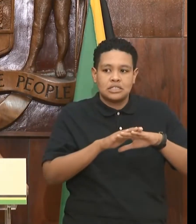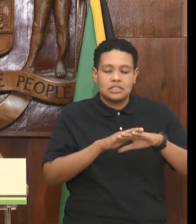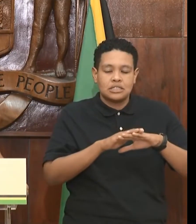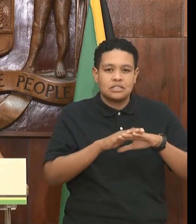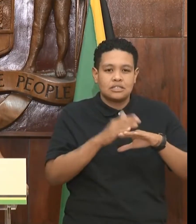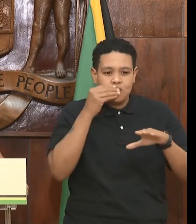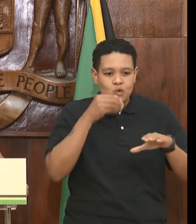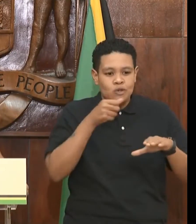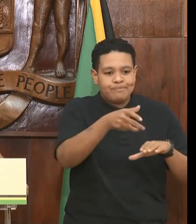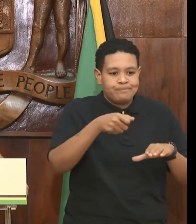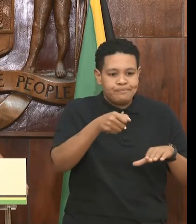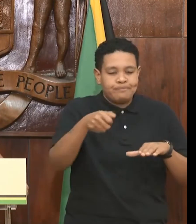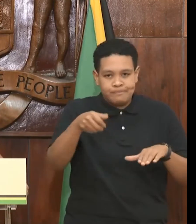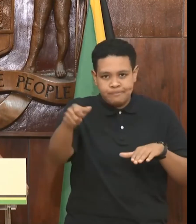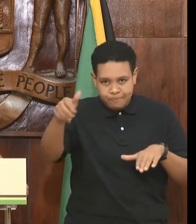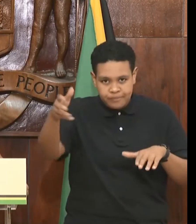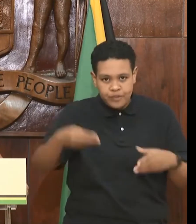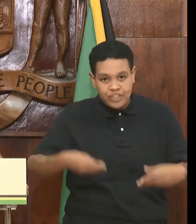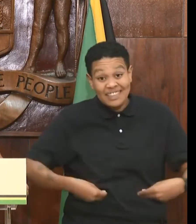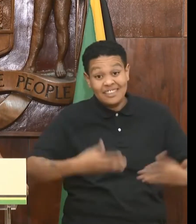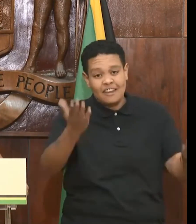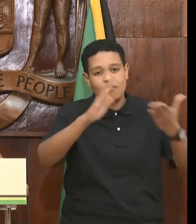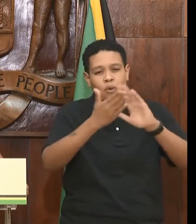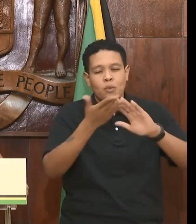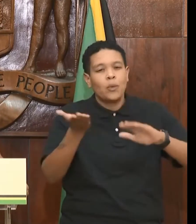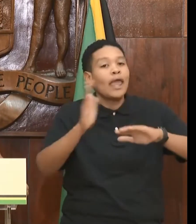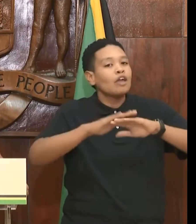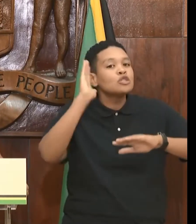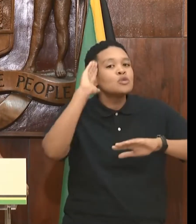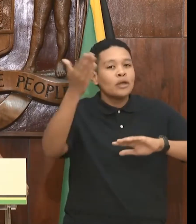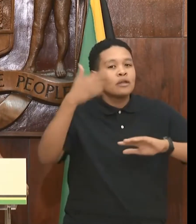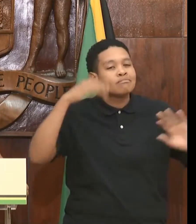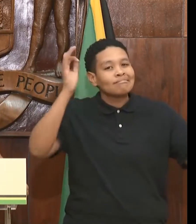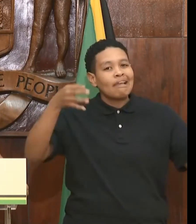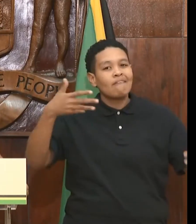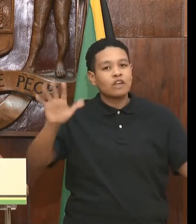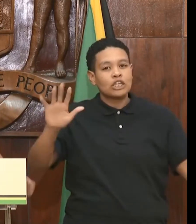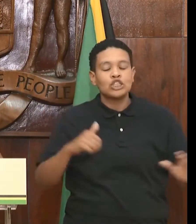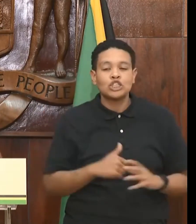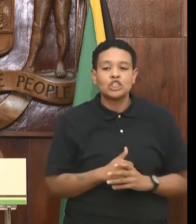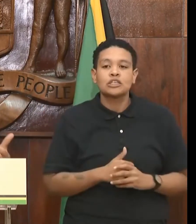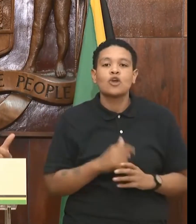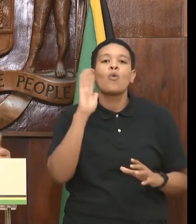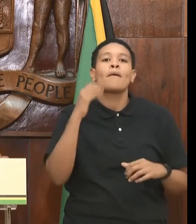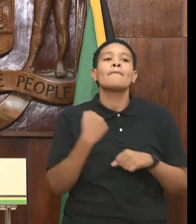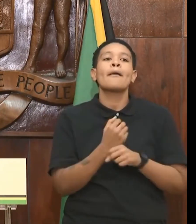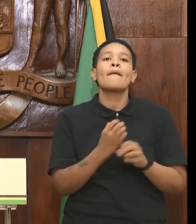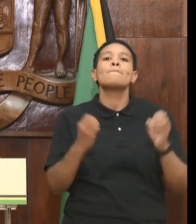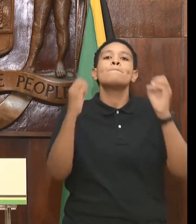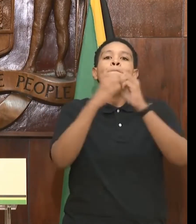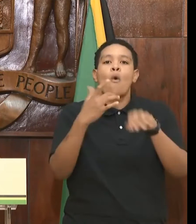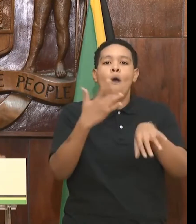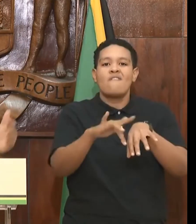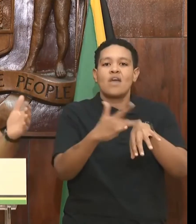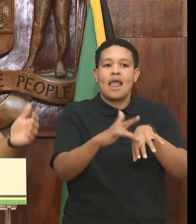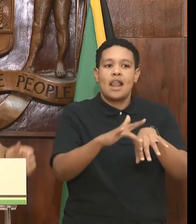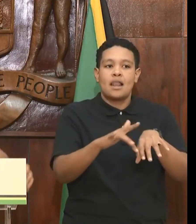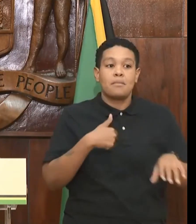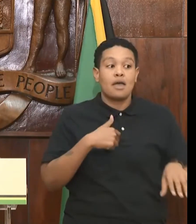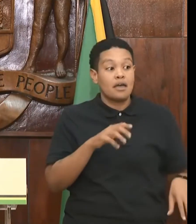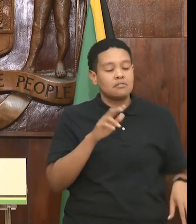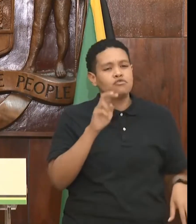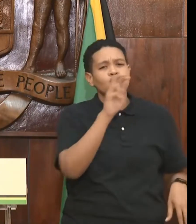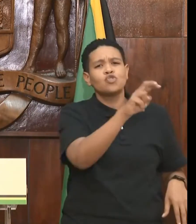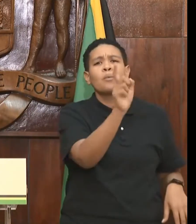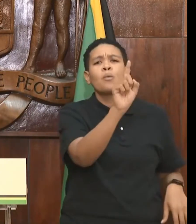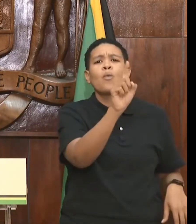of packages that would be delivered to the community. So we would now make more available. And